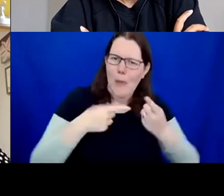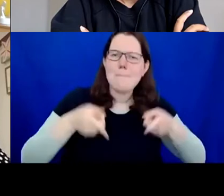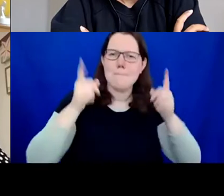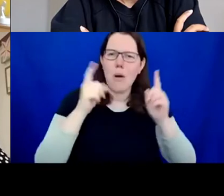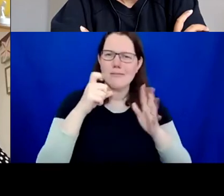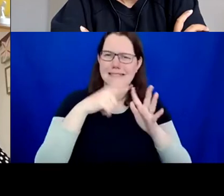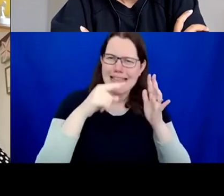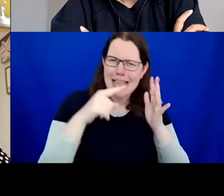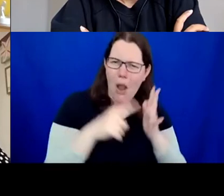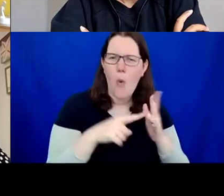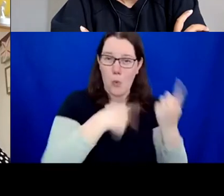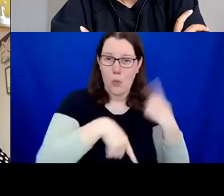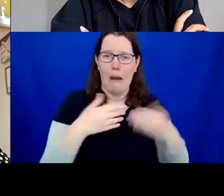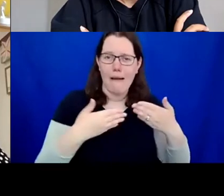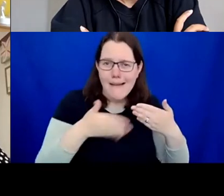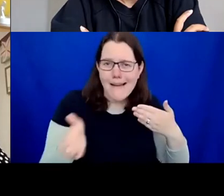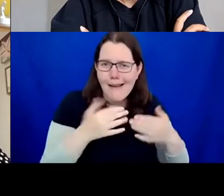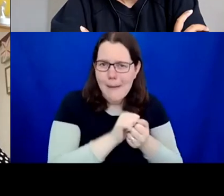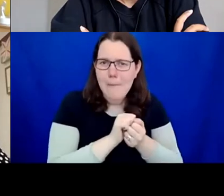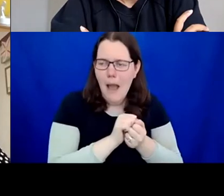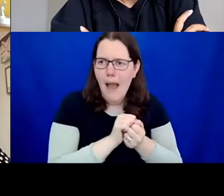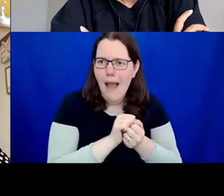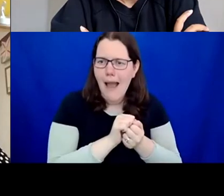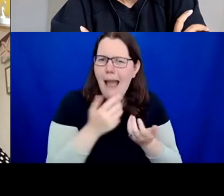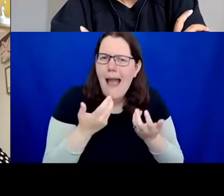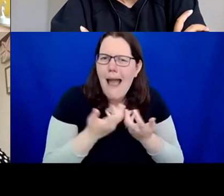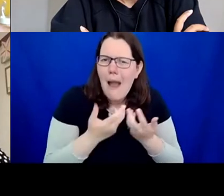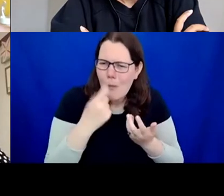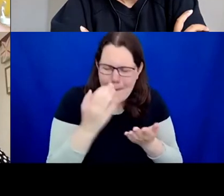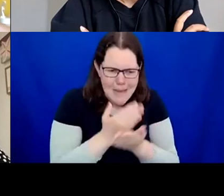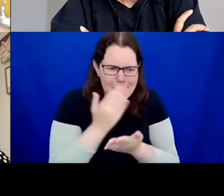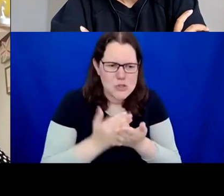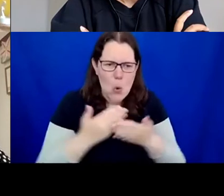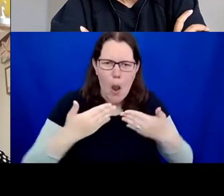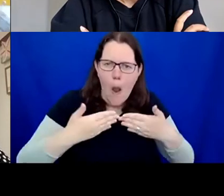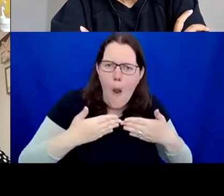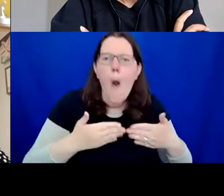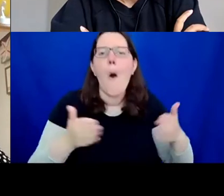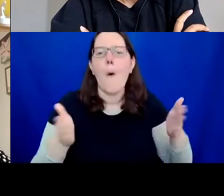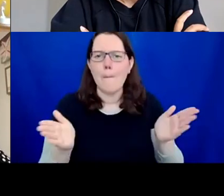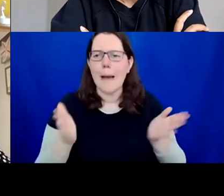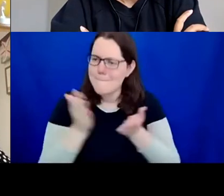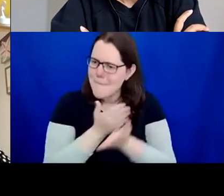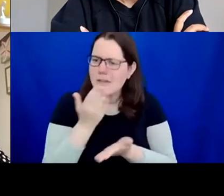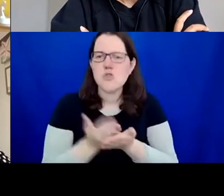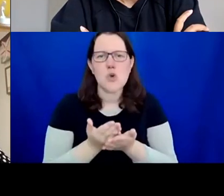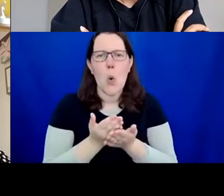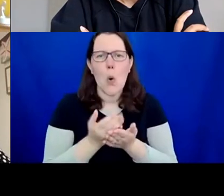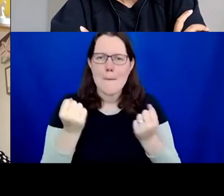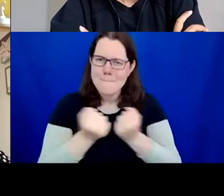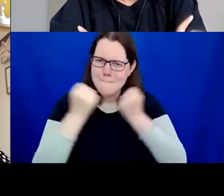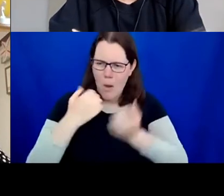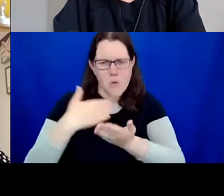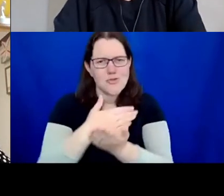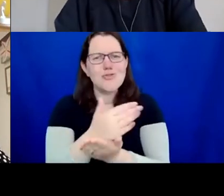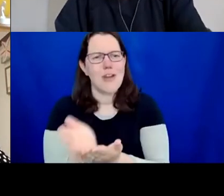to a much more wider constituency that then has agency and not only is actively included by the